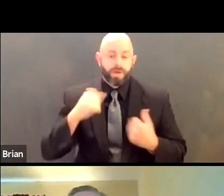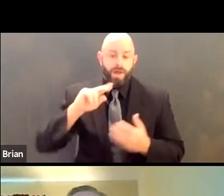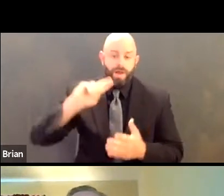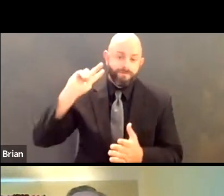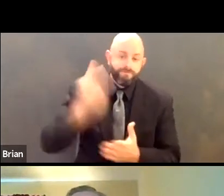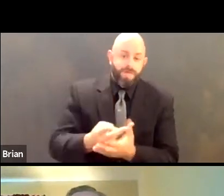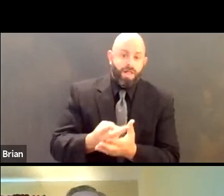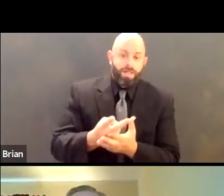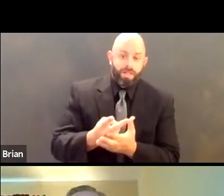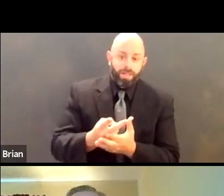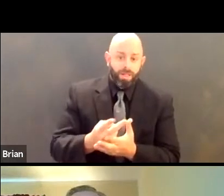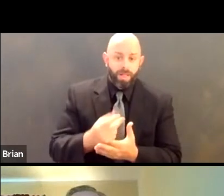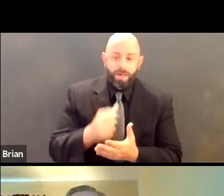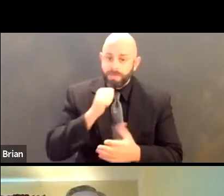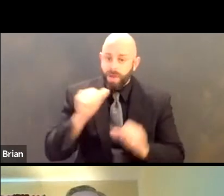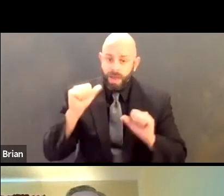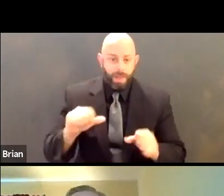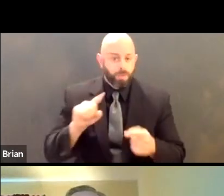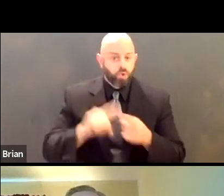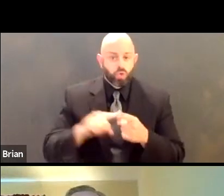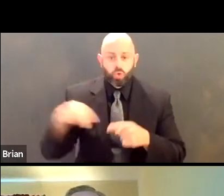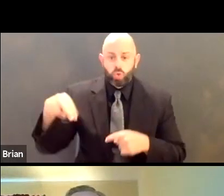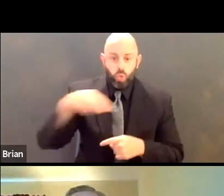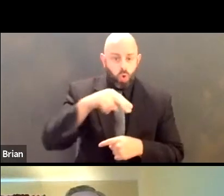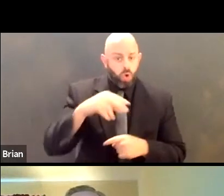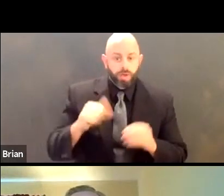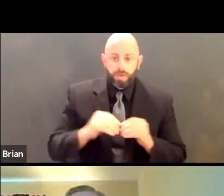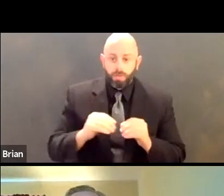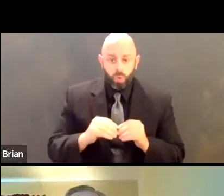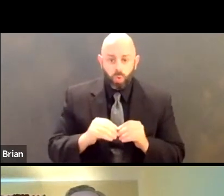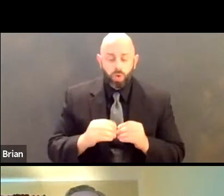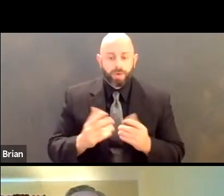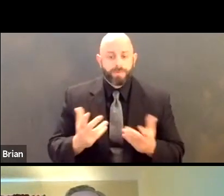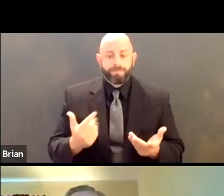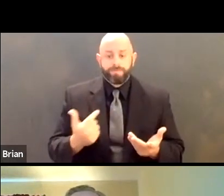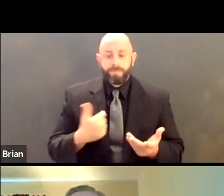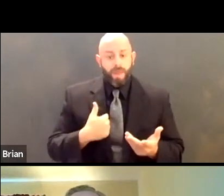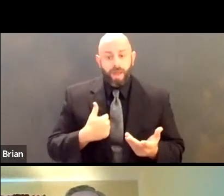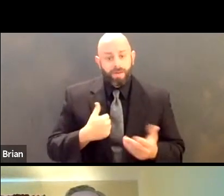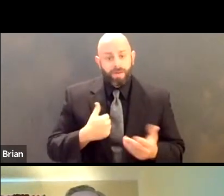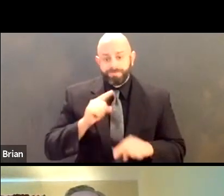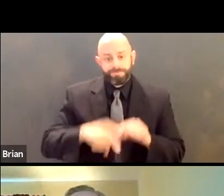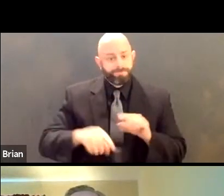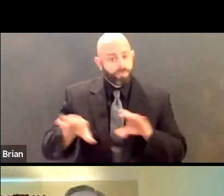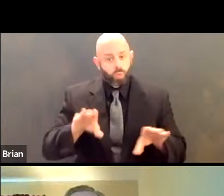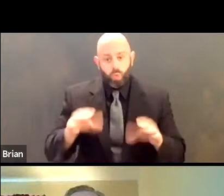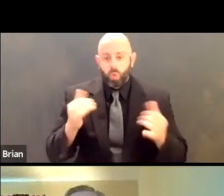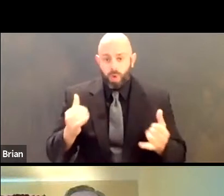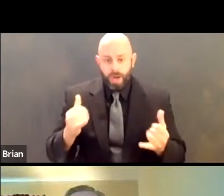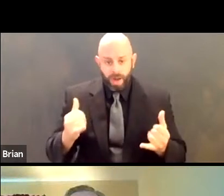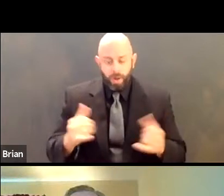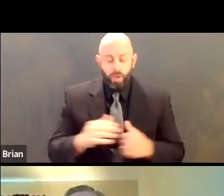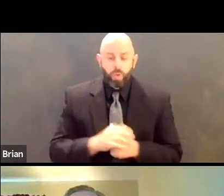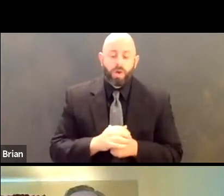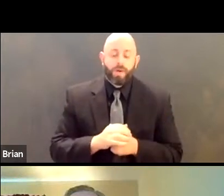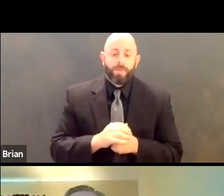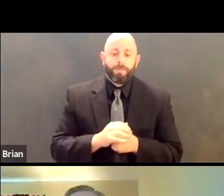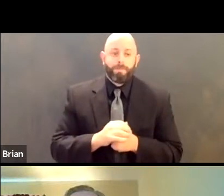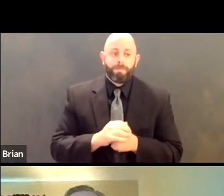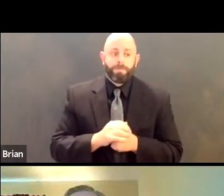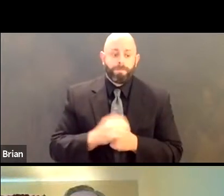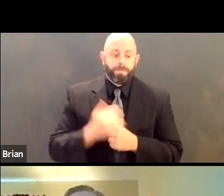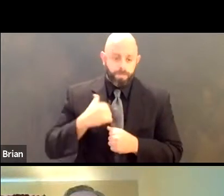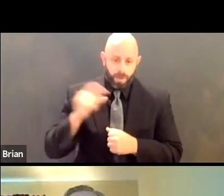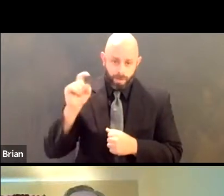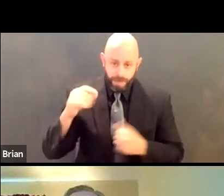longer able to ambulate. I am non-ambulatory right now, and I have to